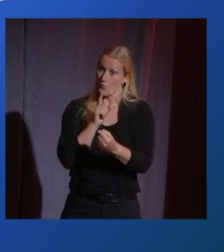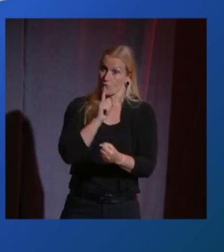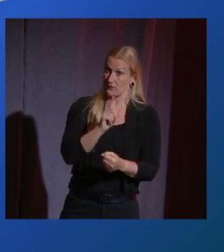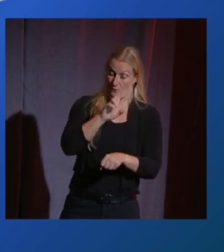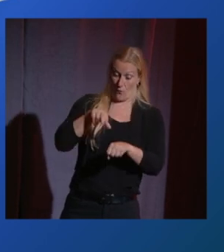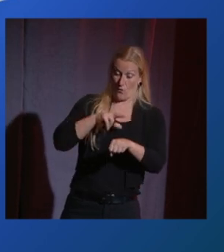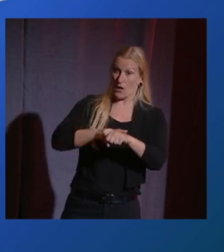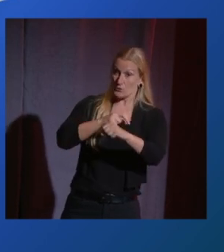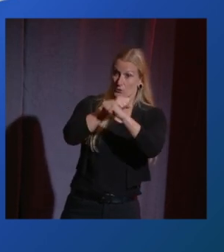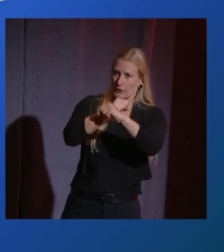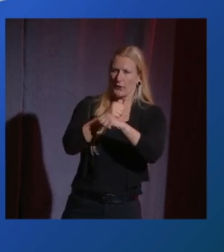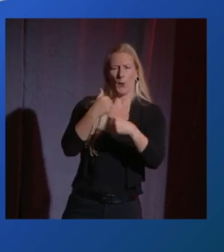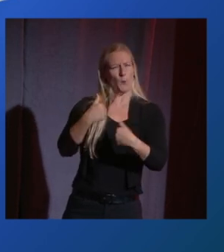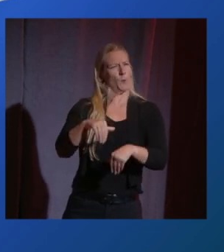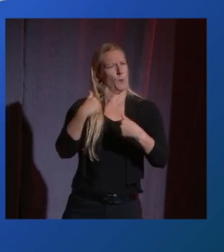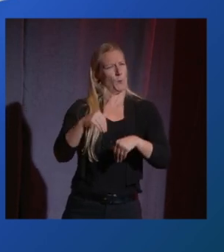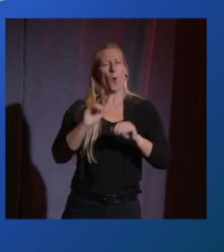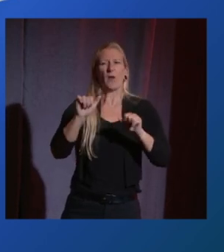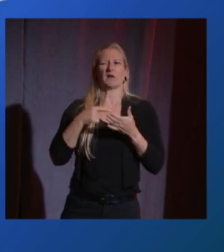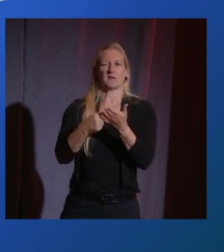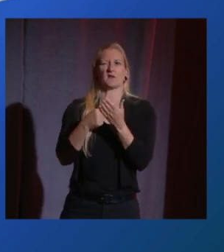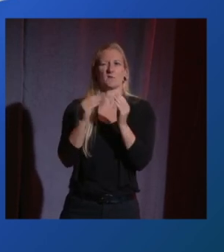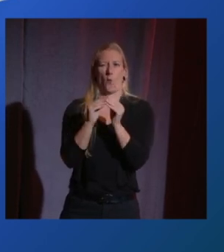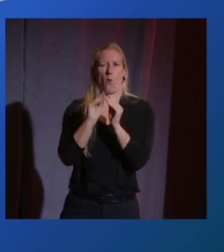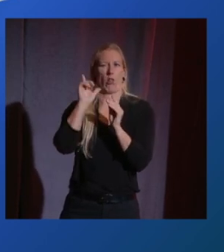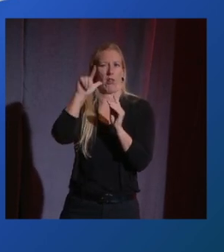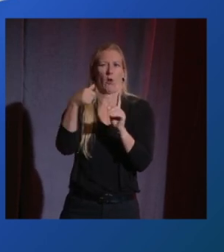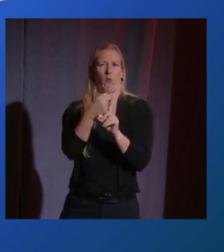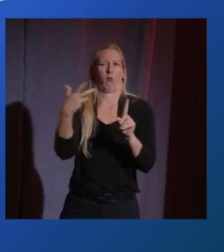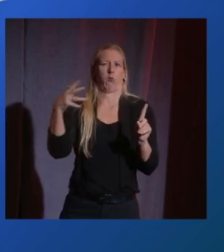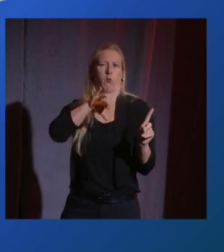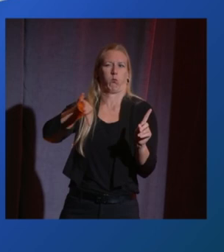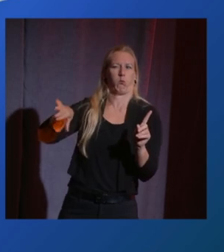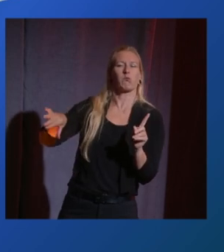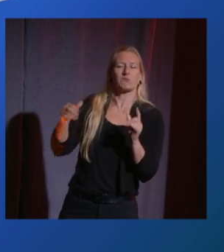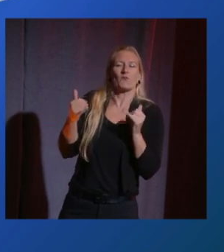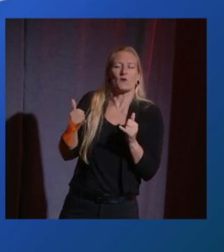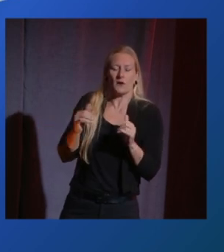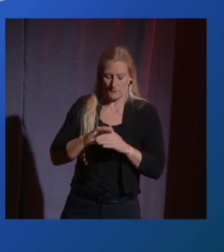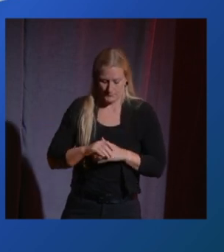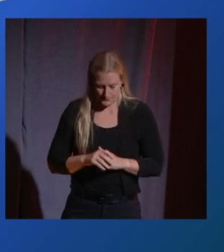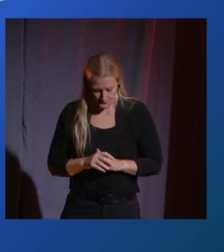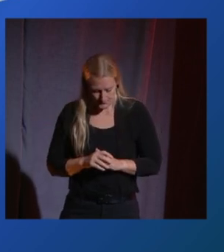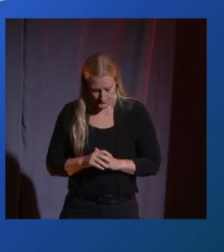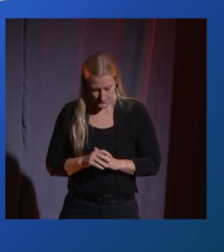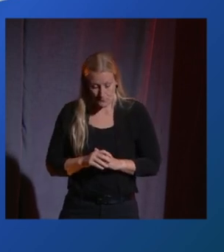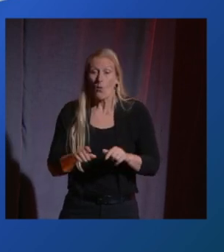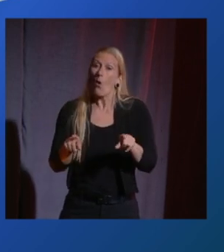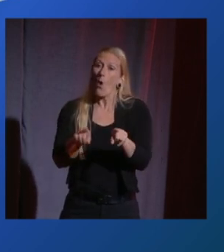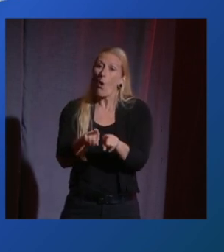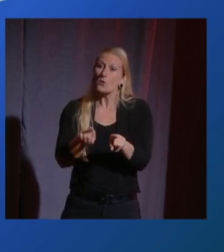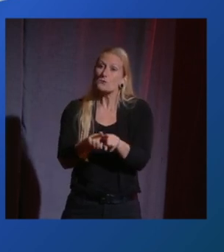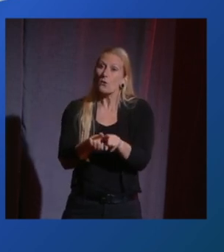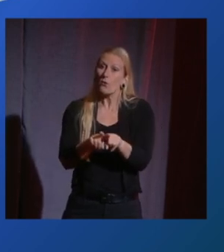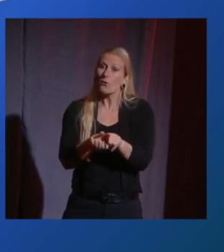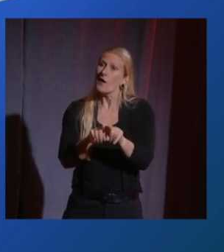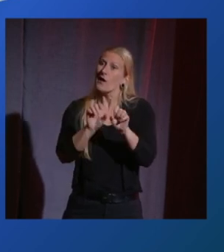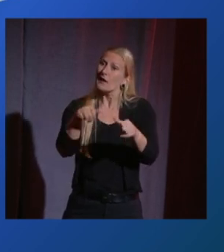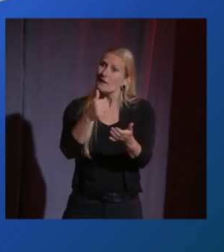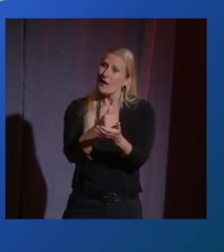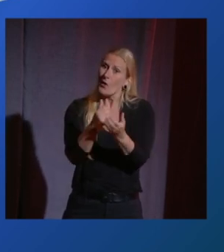very important distinction we can talk about that later that also is a place that can help save